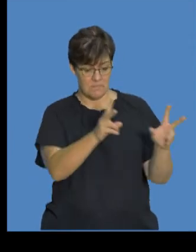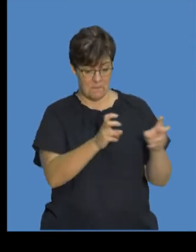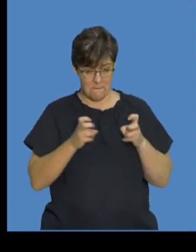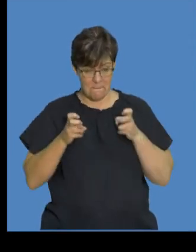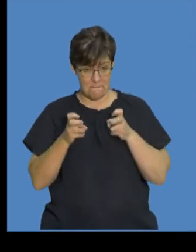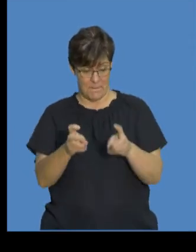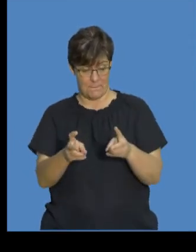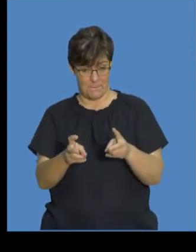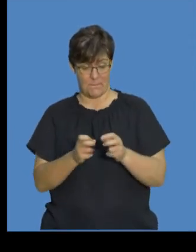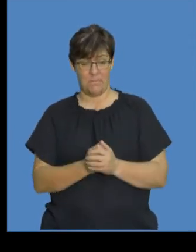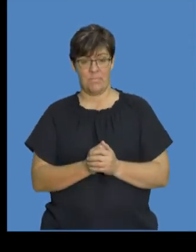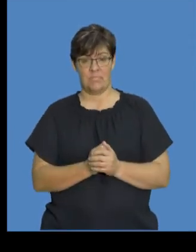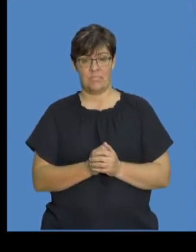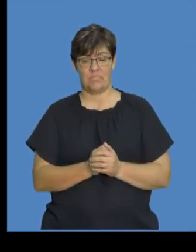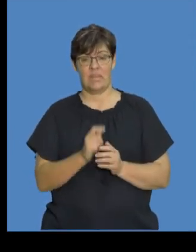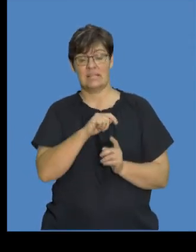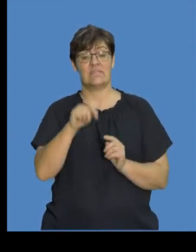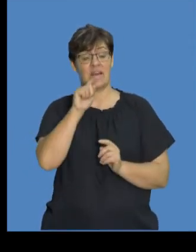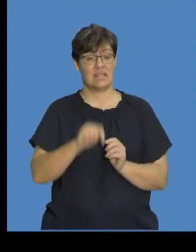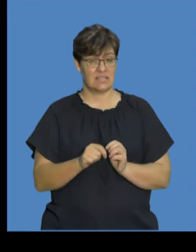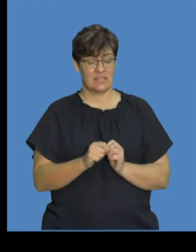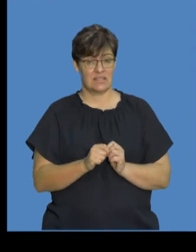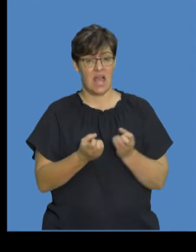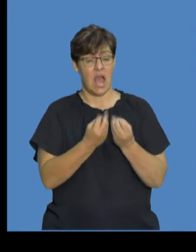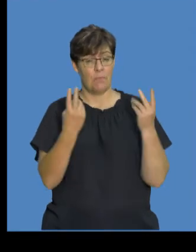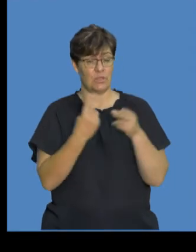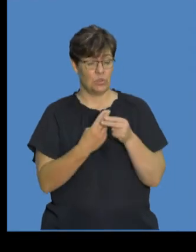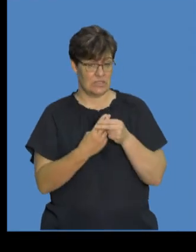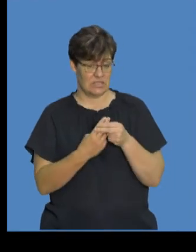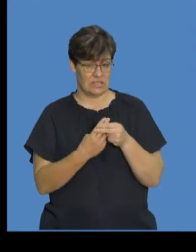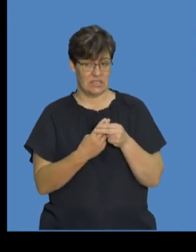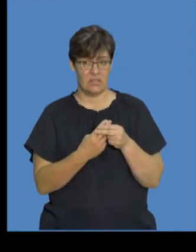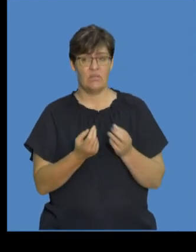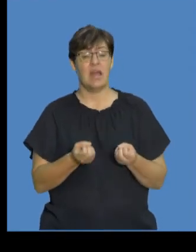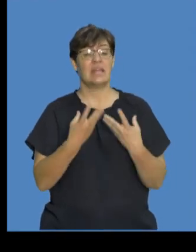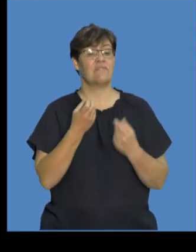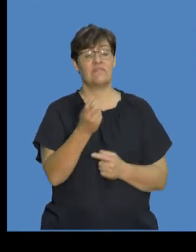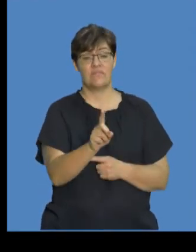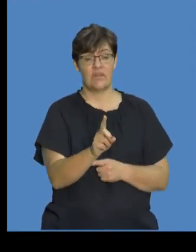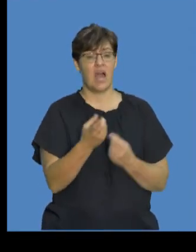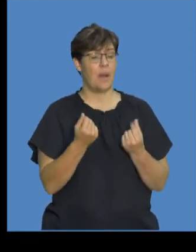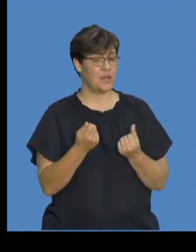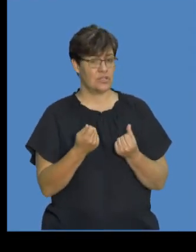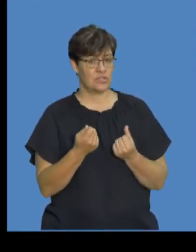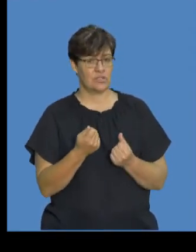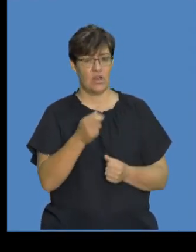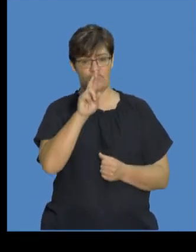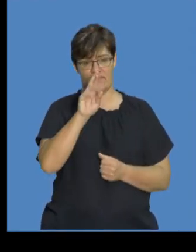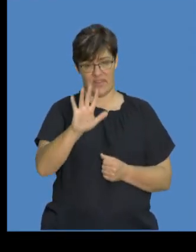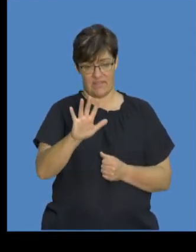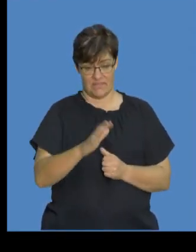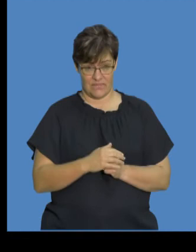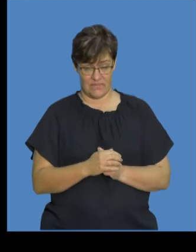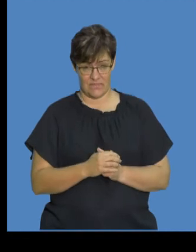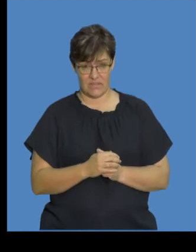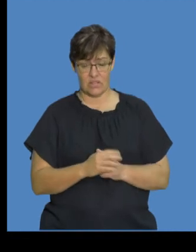obviously extract your selling and distribution cost, divided by number of units produced will give you an amount of